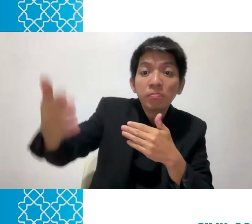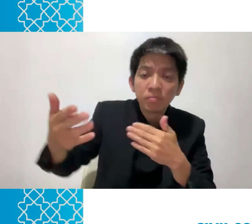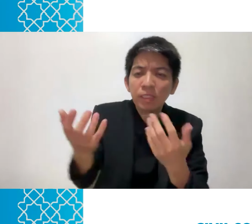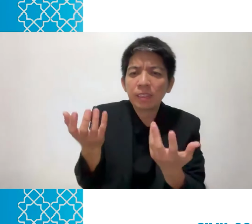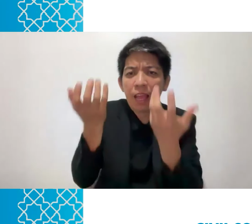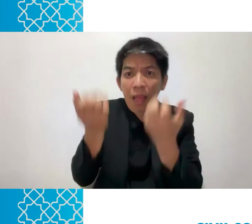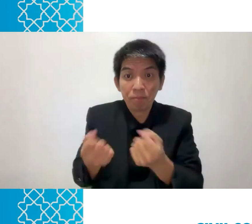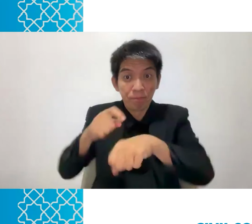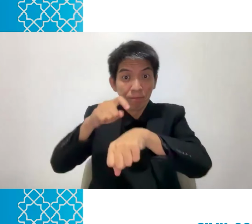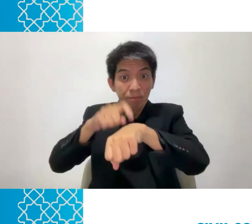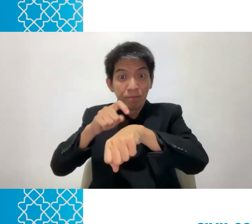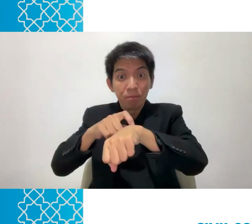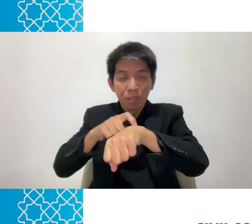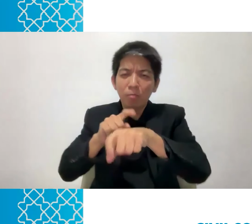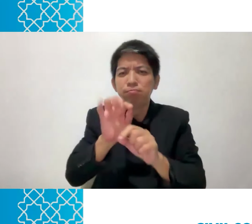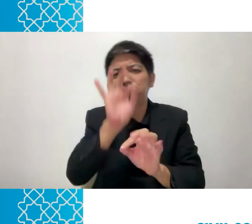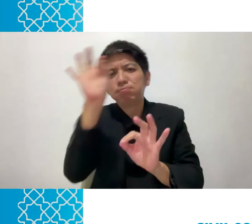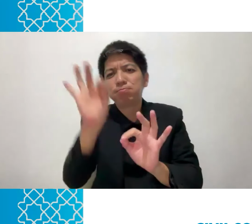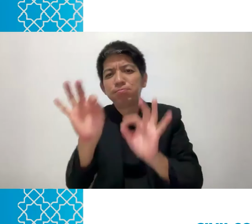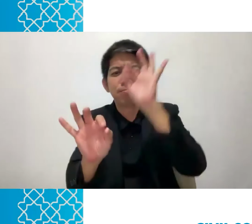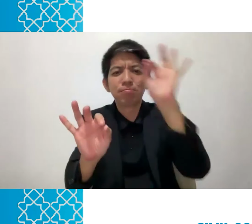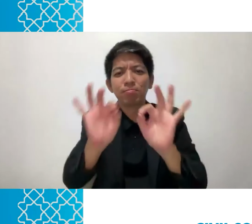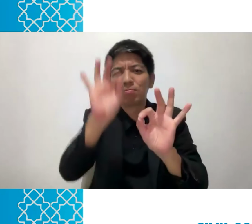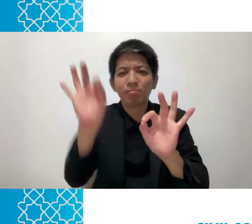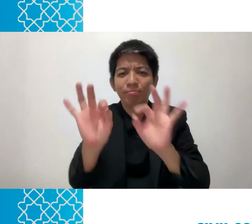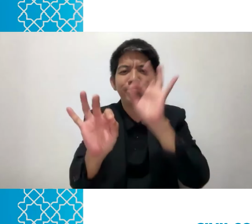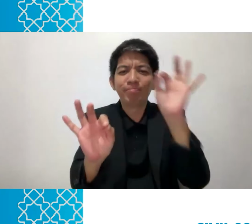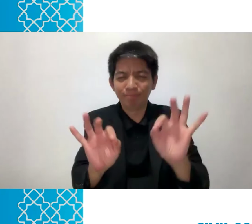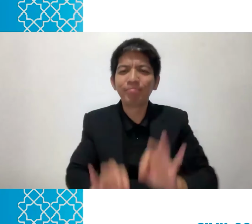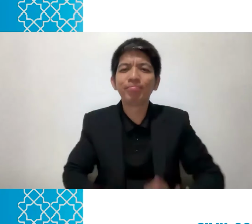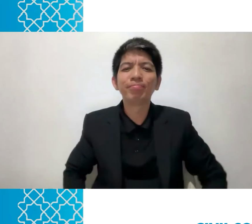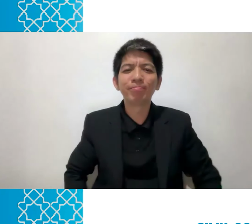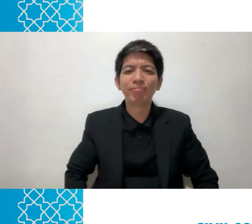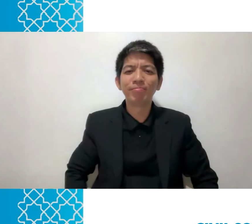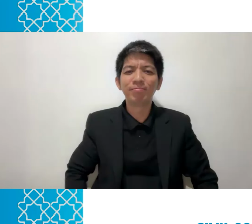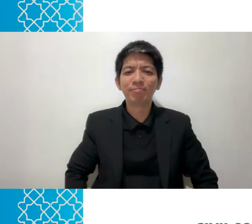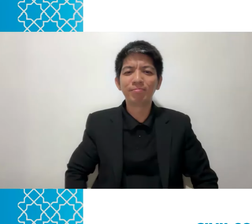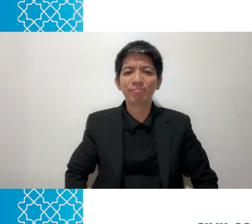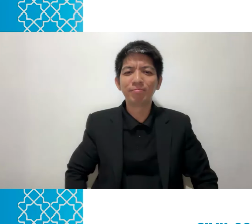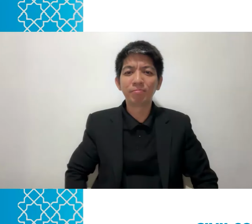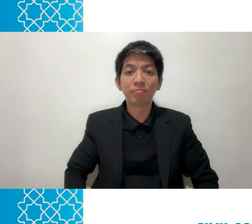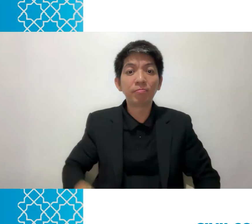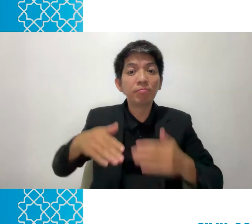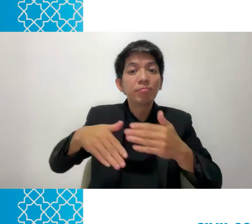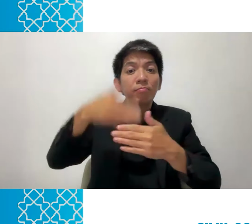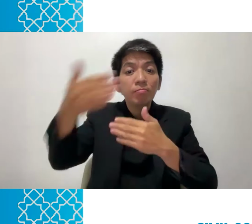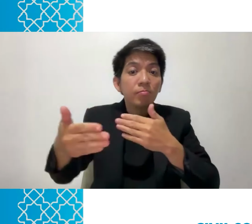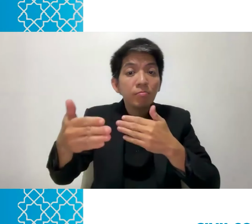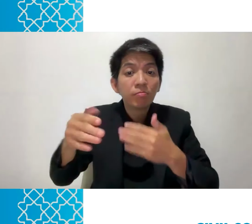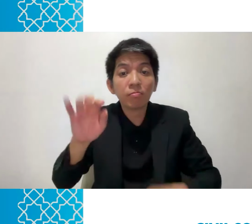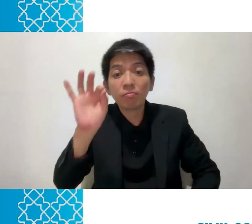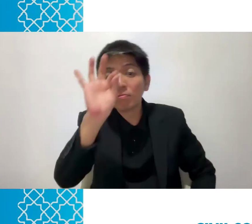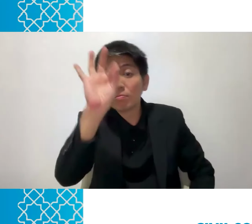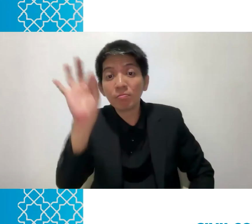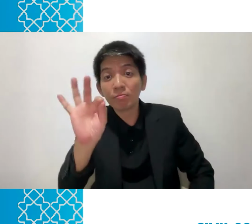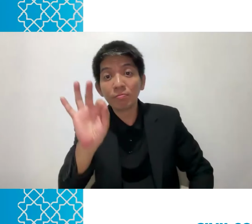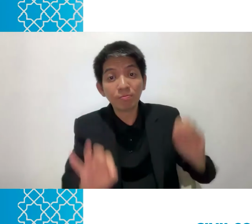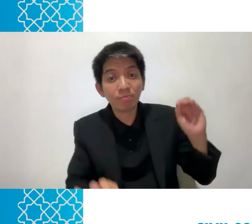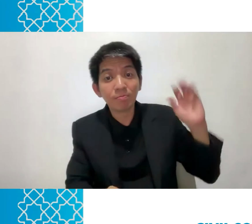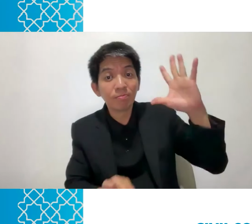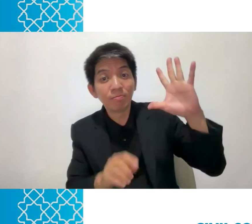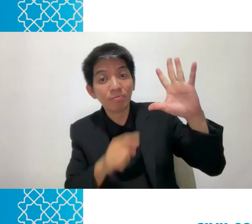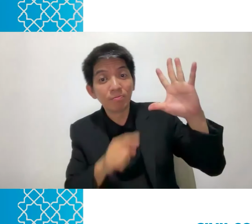Now, I will have Ulfi hold on to the microphone, and for this next question, we will go in the opposite direction. So